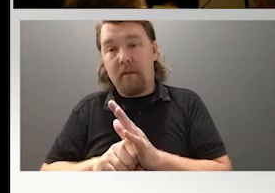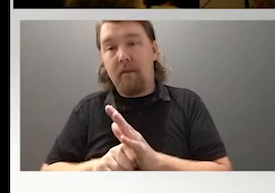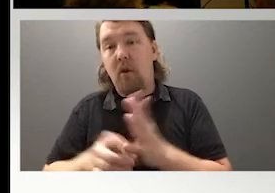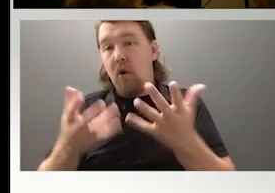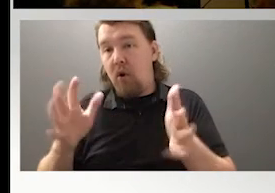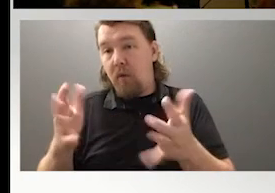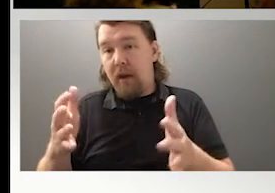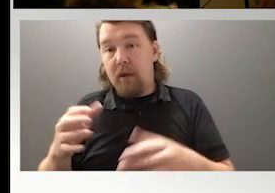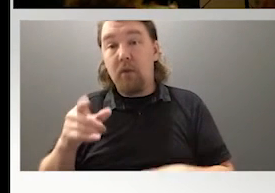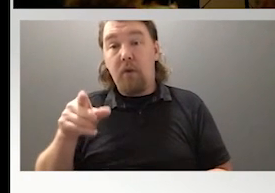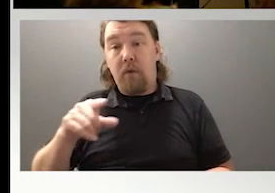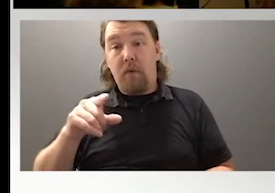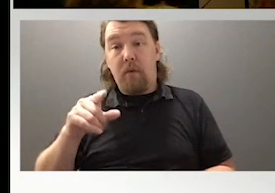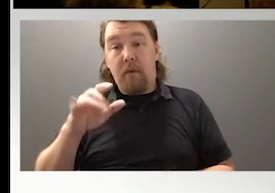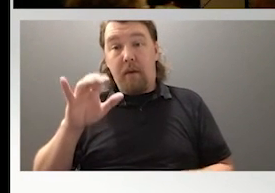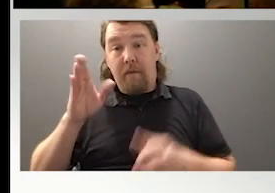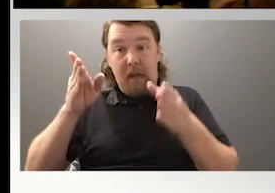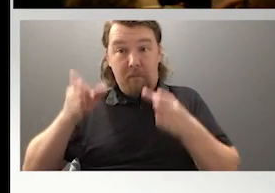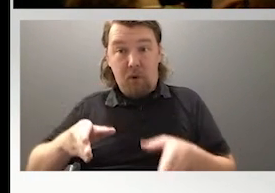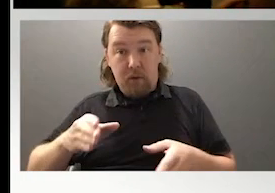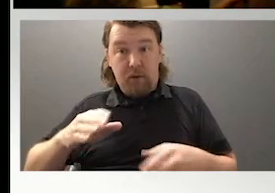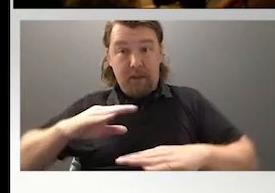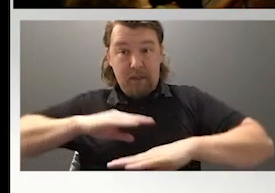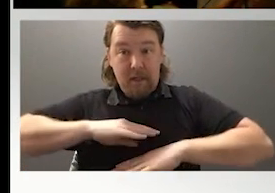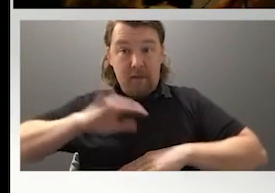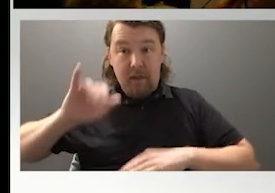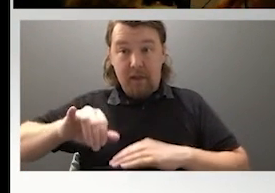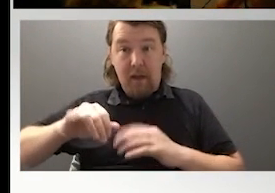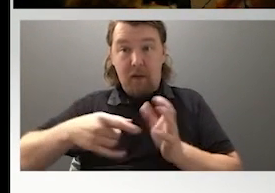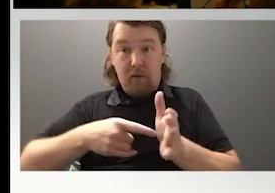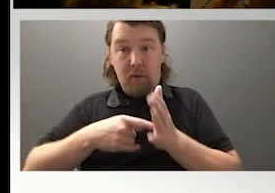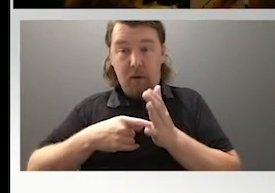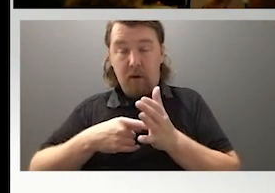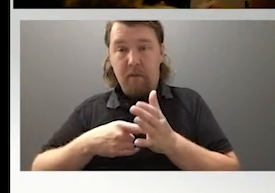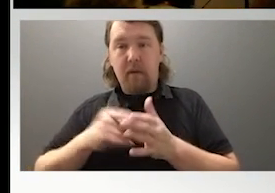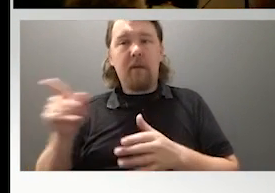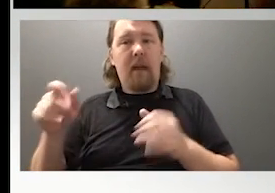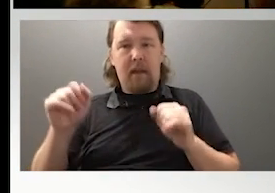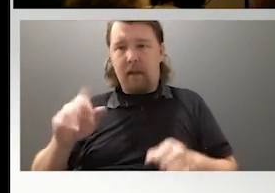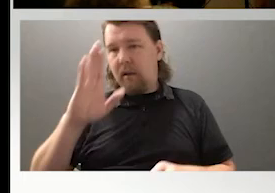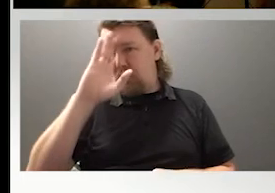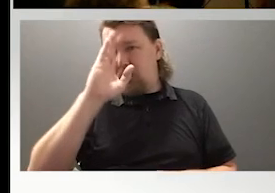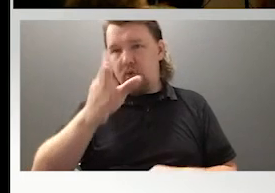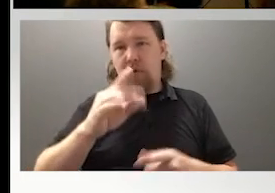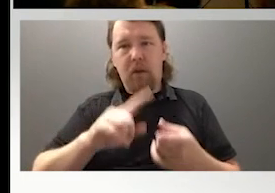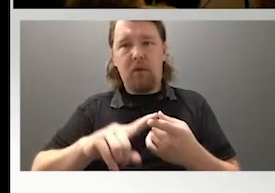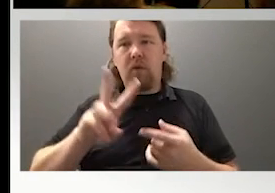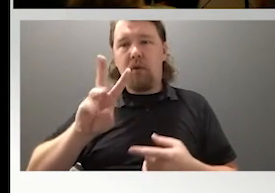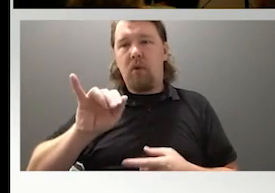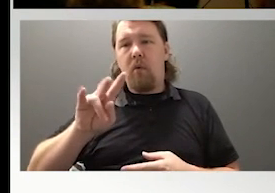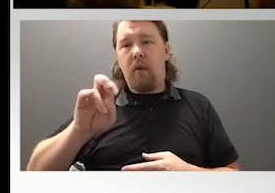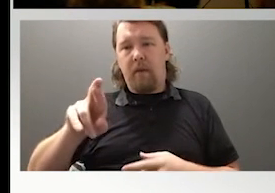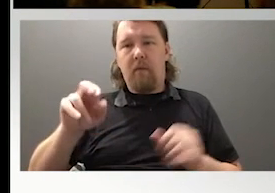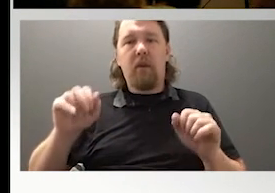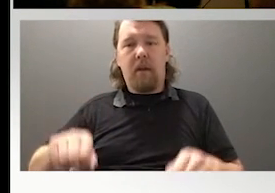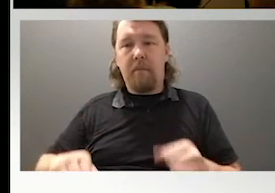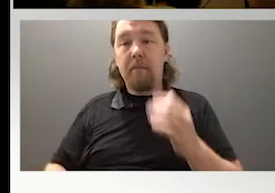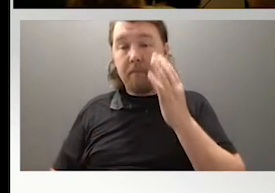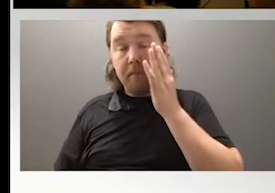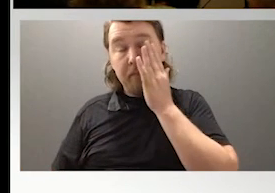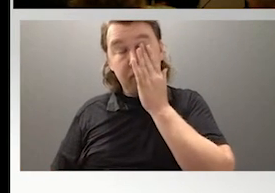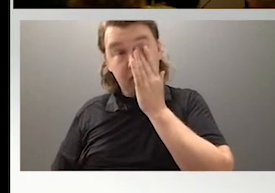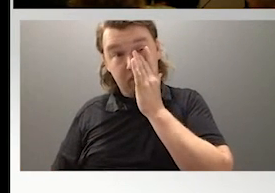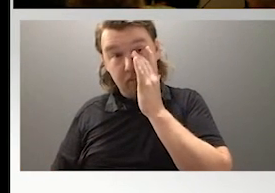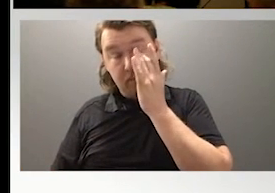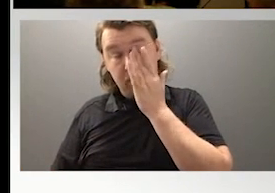somebody meets that criteria right there, they can also go straight to the waiver. Individuals